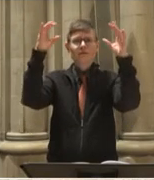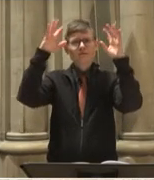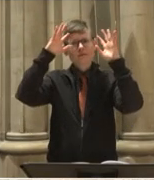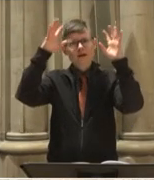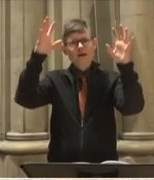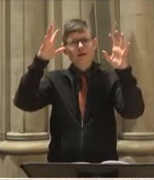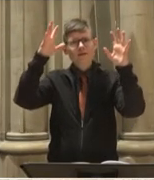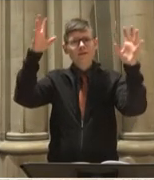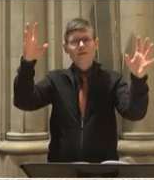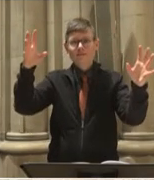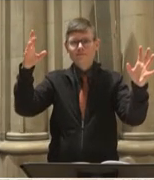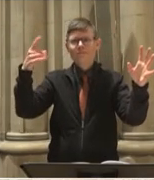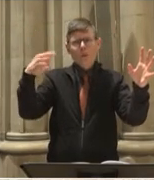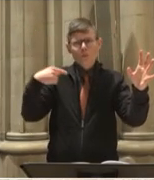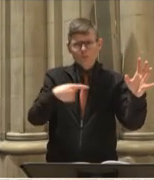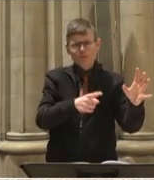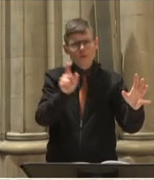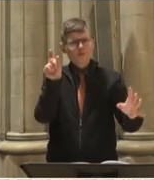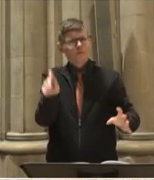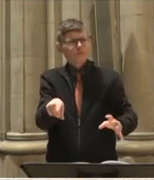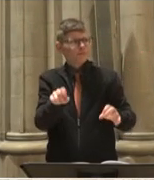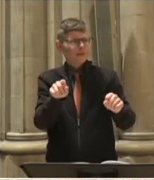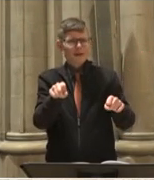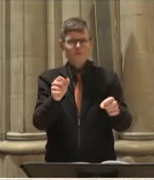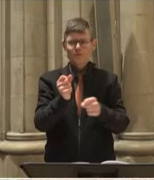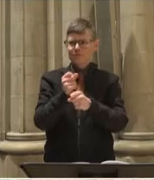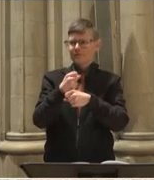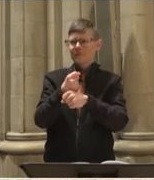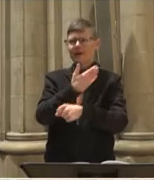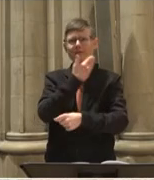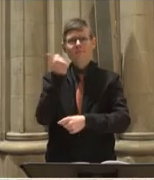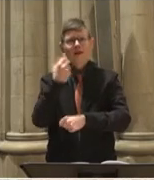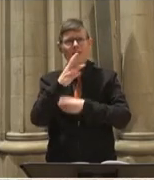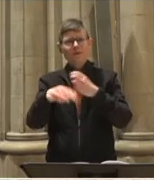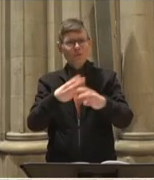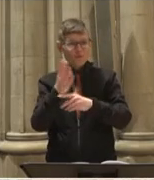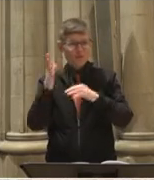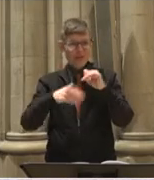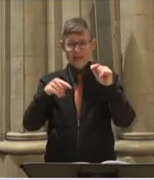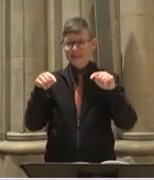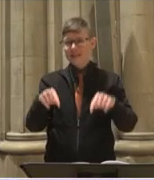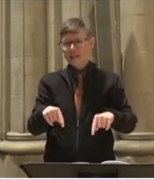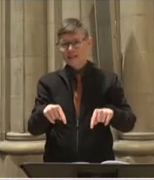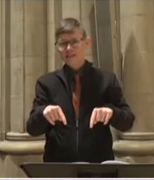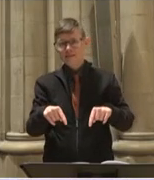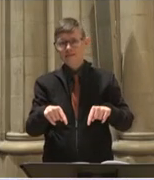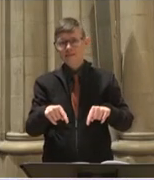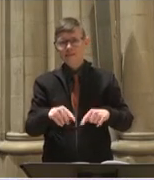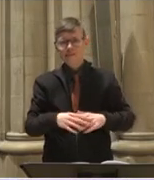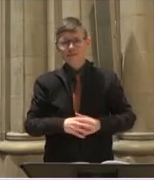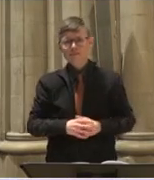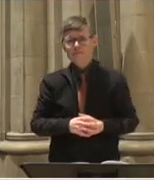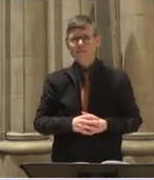be able to create a better world than this.